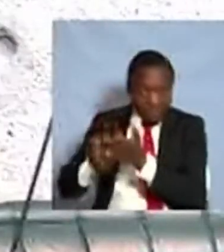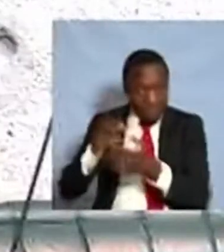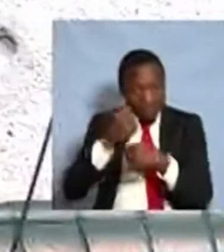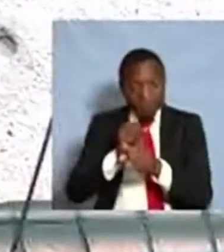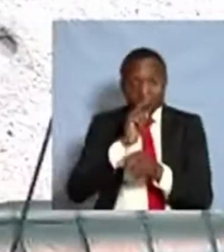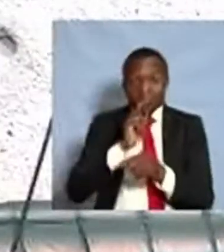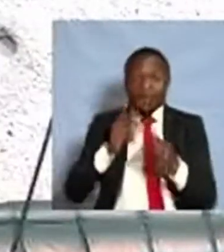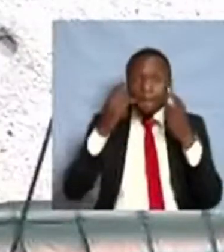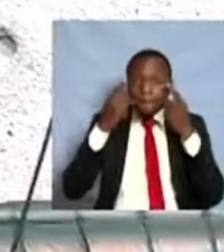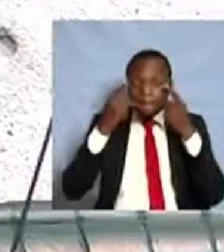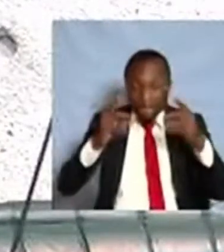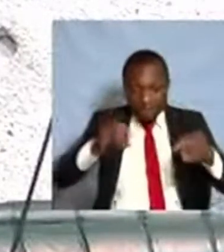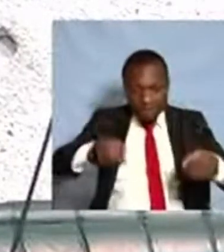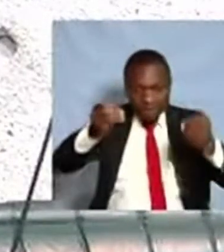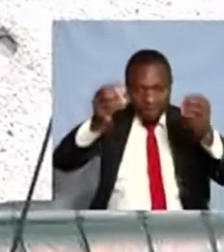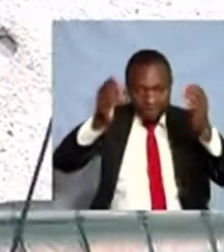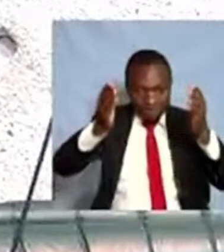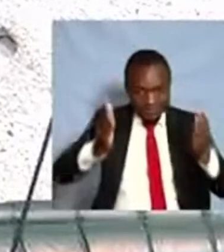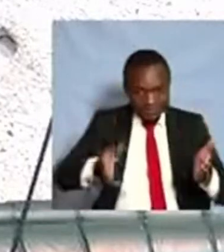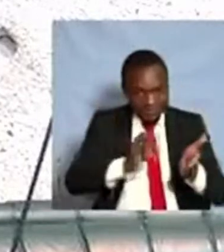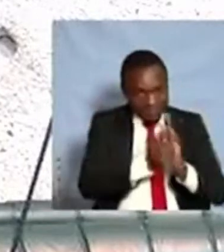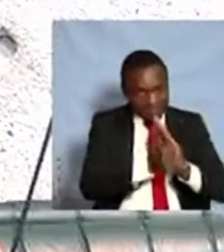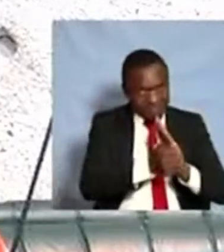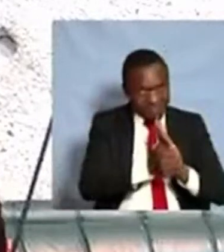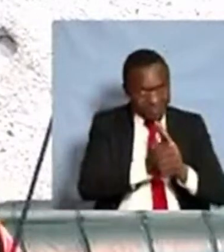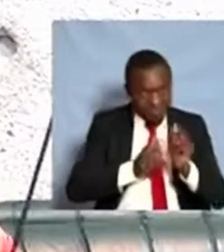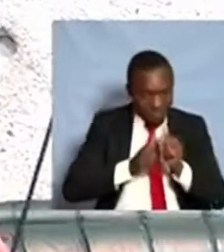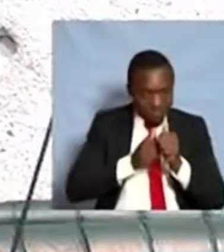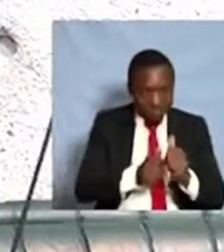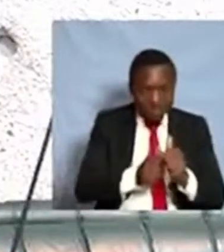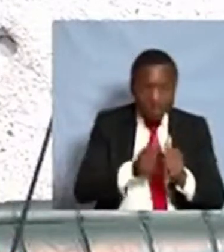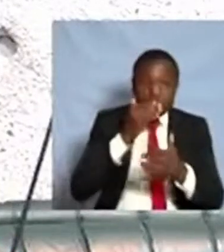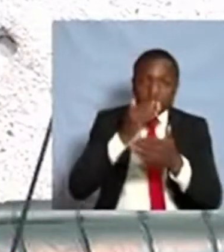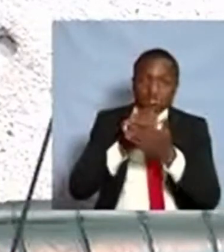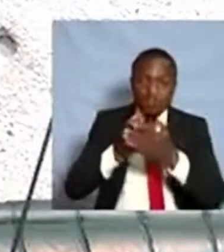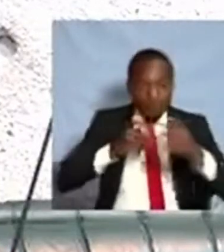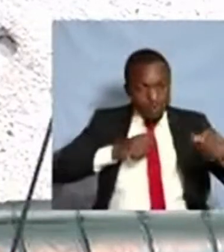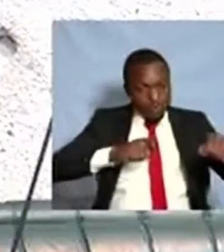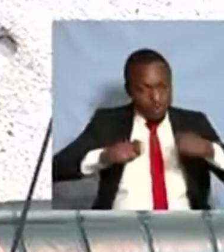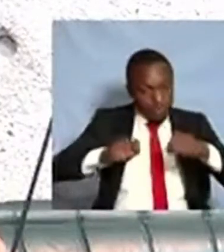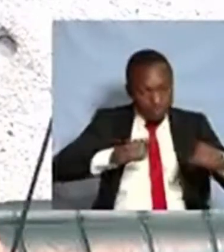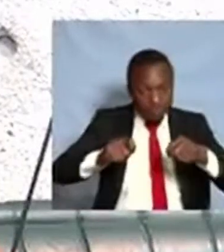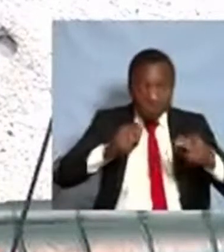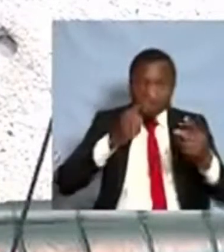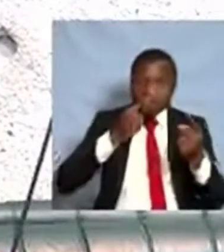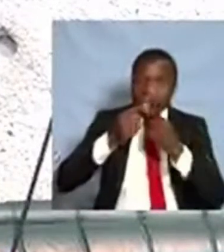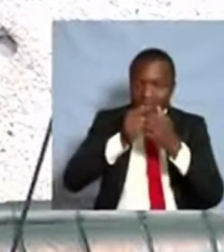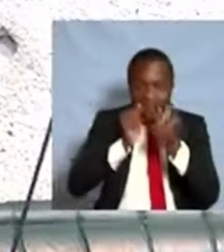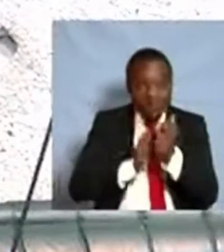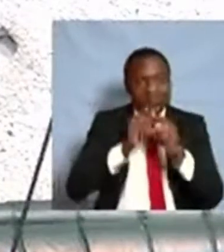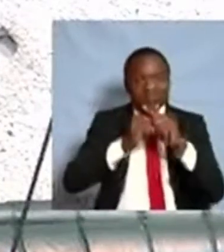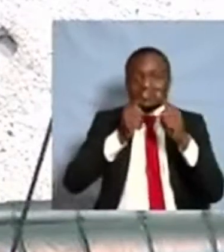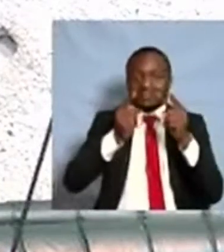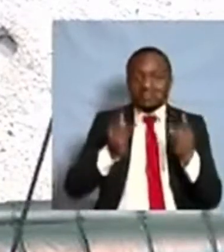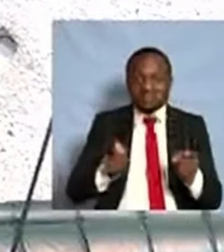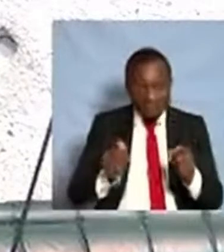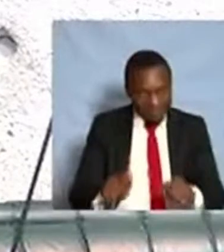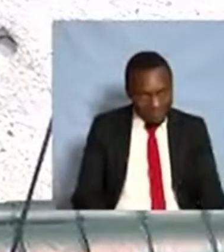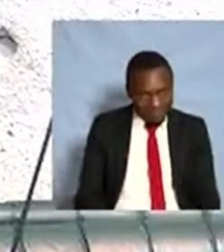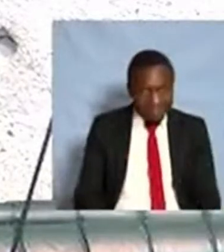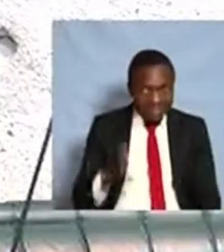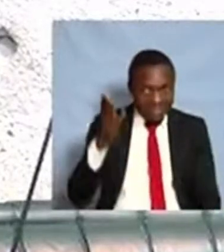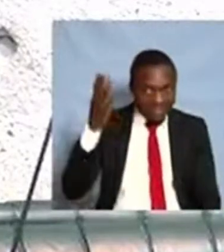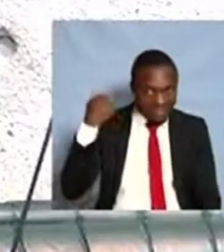Public Order Act was aligned with the tenets of good governance that we have been preaching about. But unfortunately, the